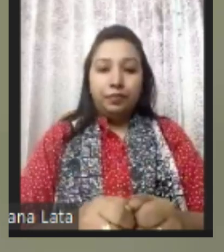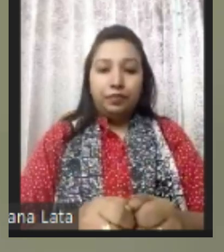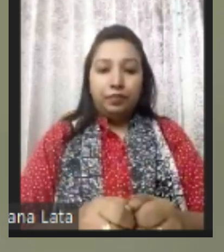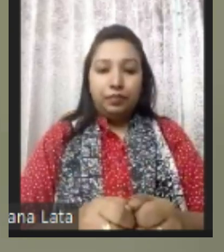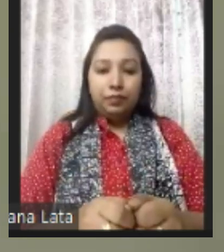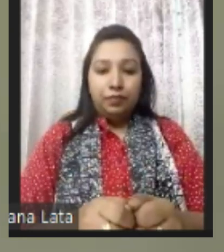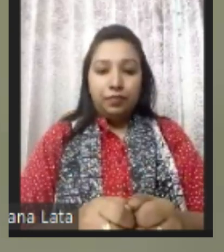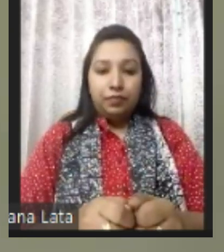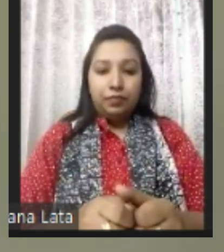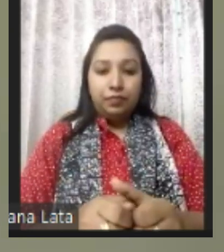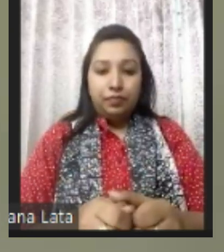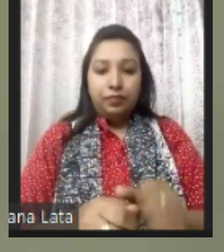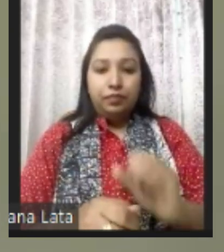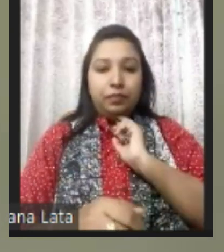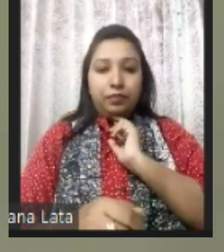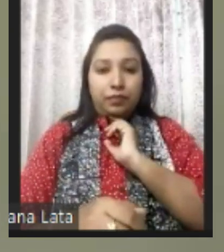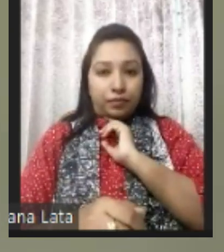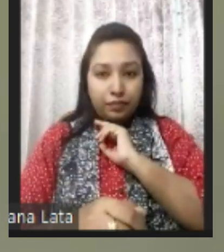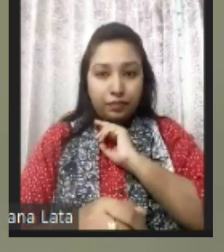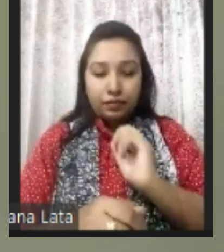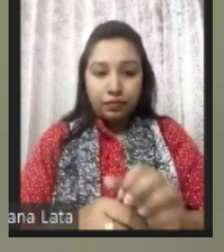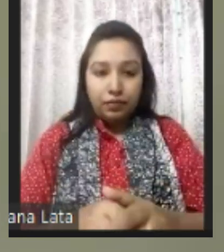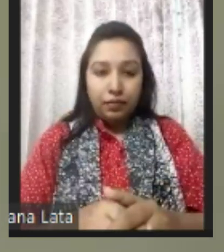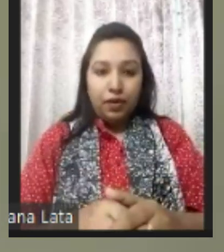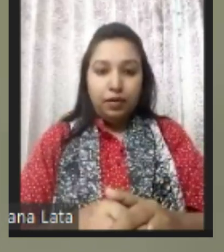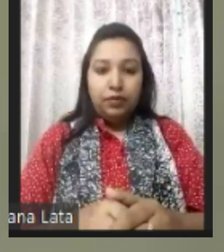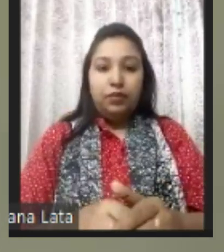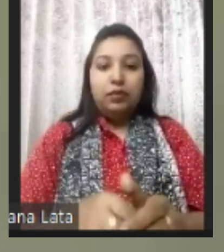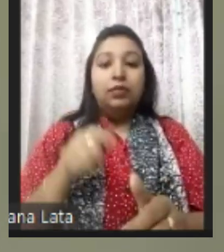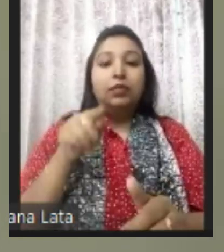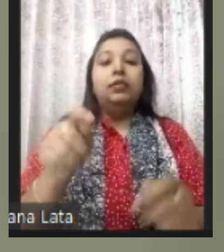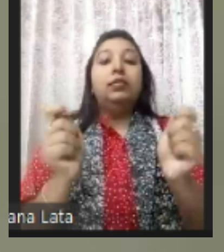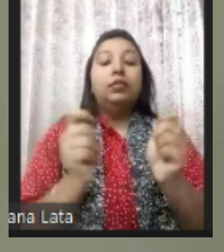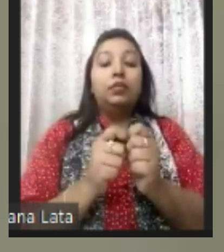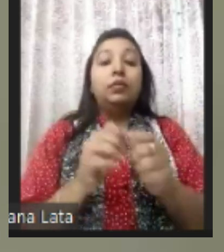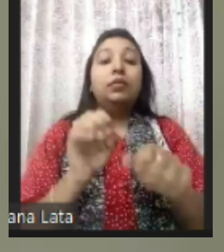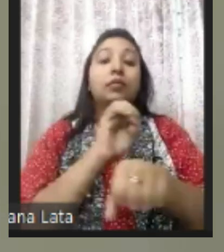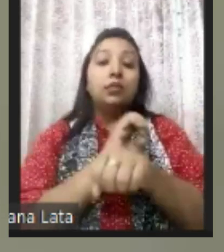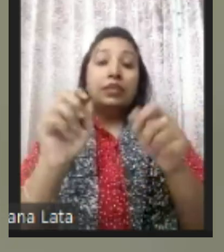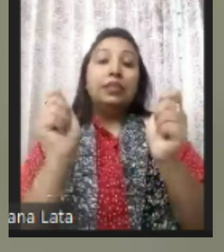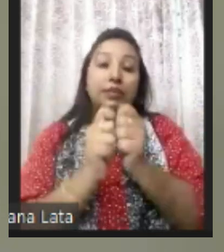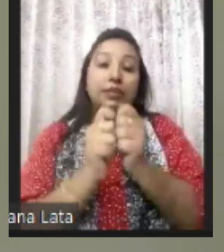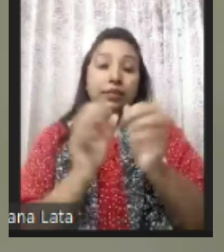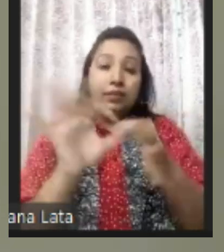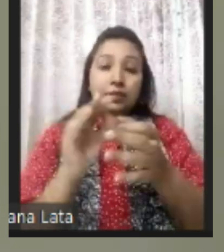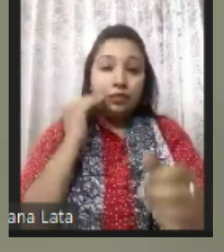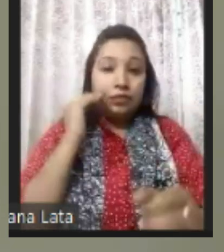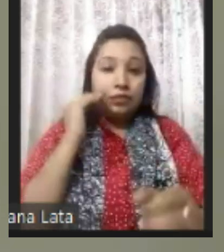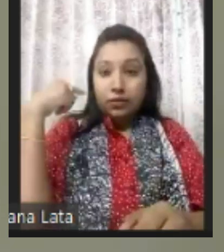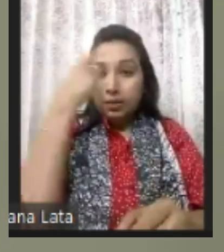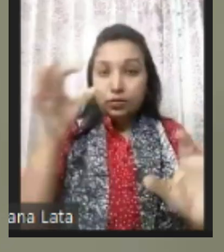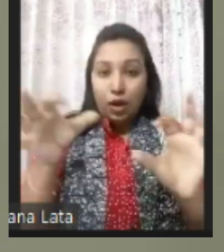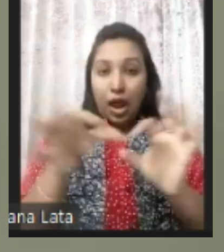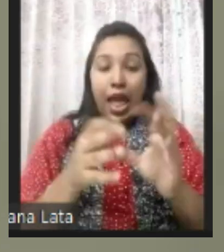ICTs for development, but deeply passionate about e-accessibility and information accessibility for persons with disabilities. He is